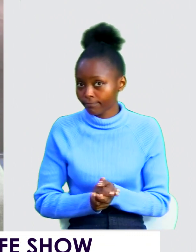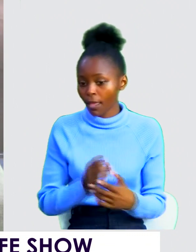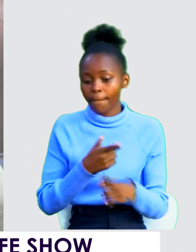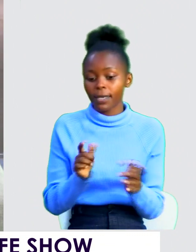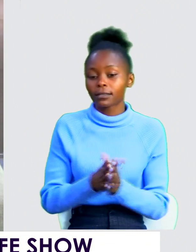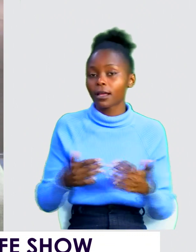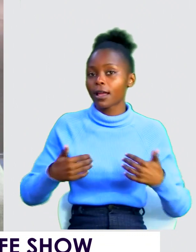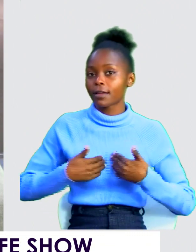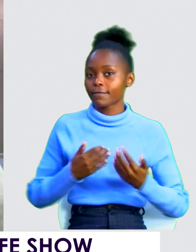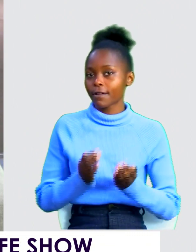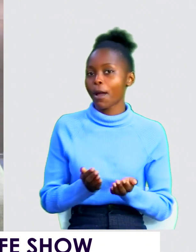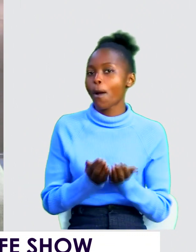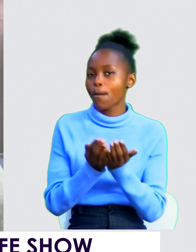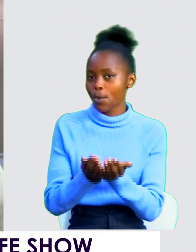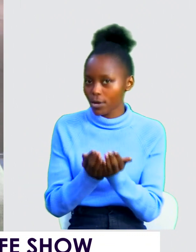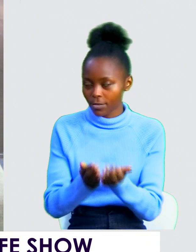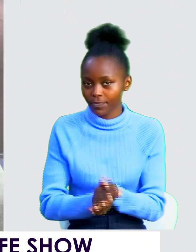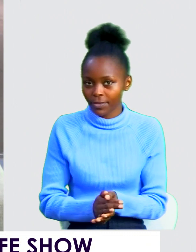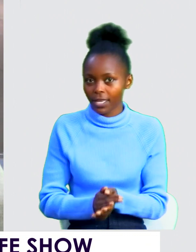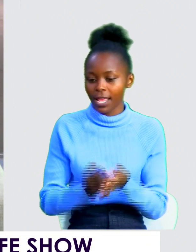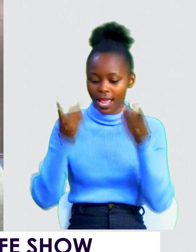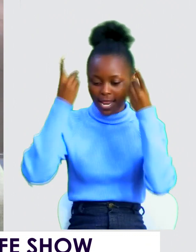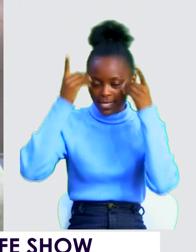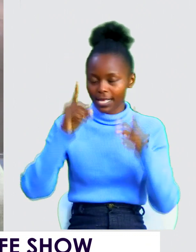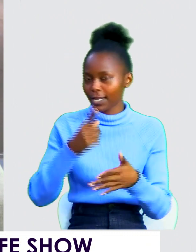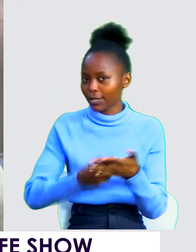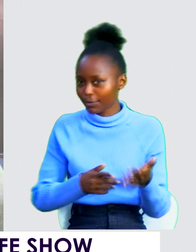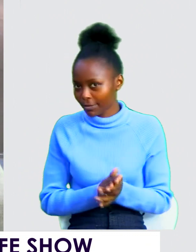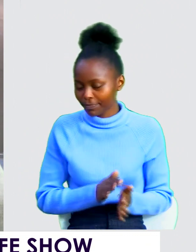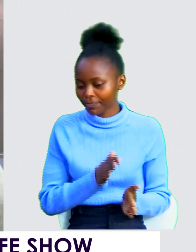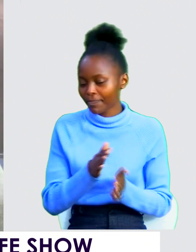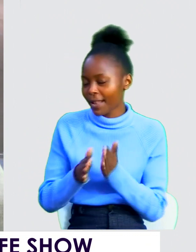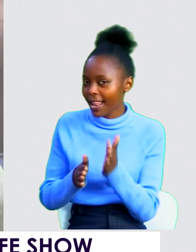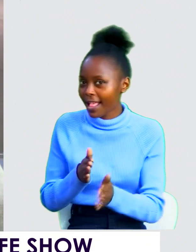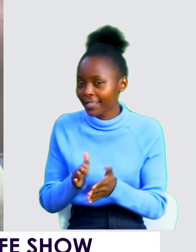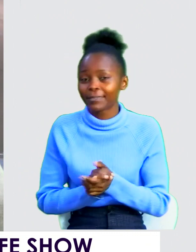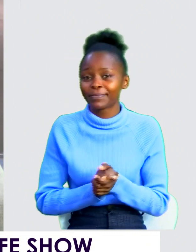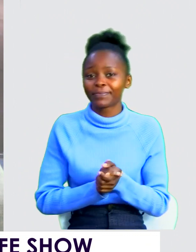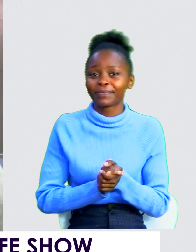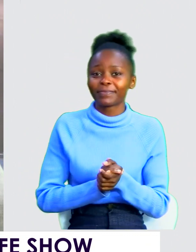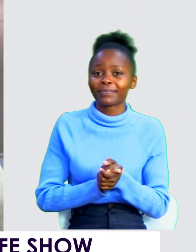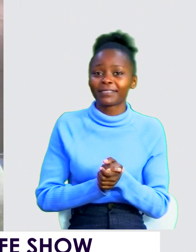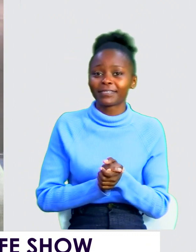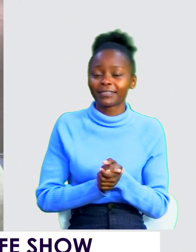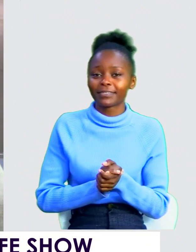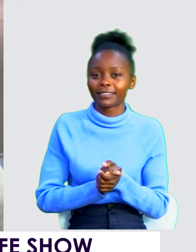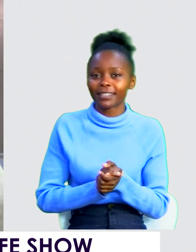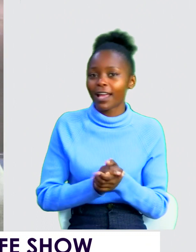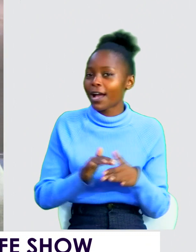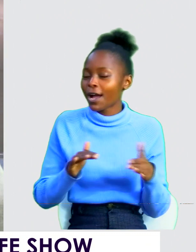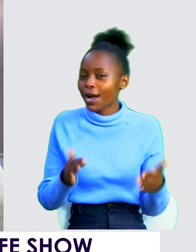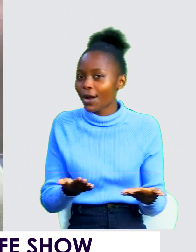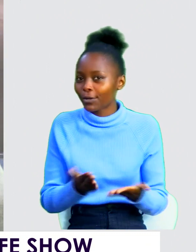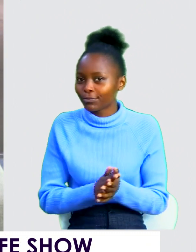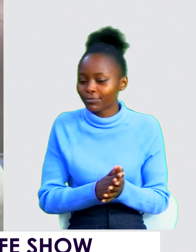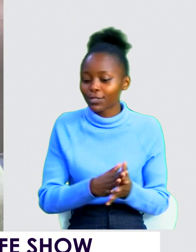boat. They decided to scheme a plan, and this plan involved